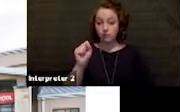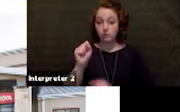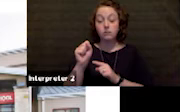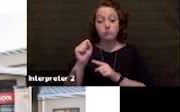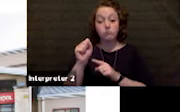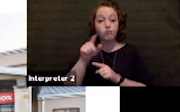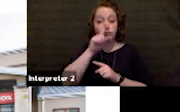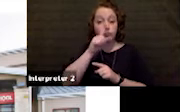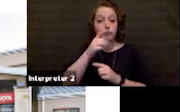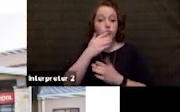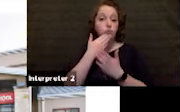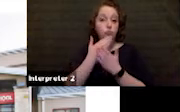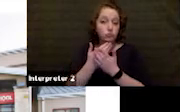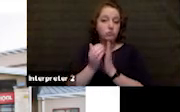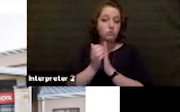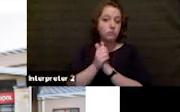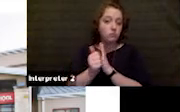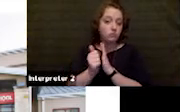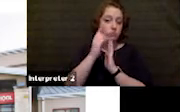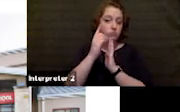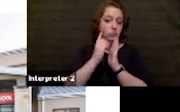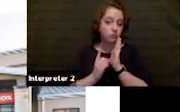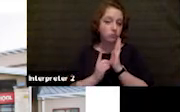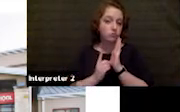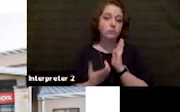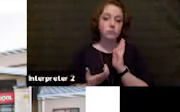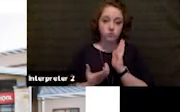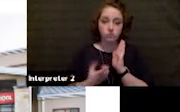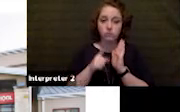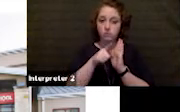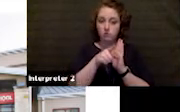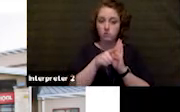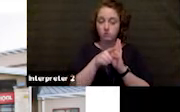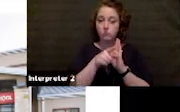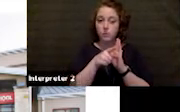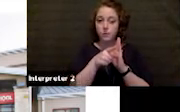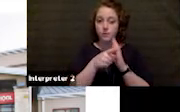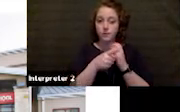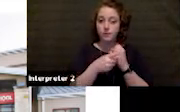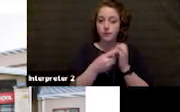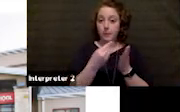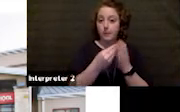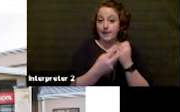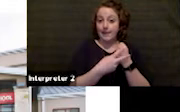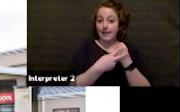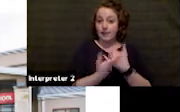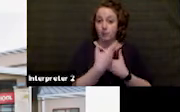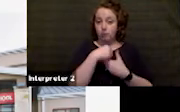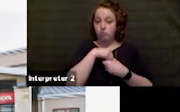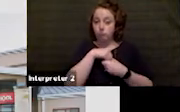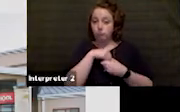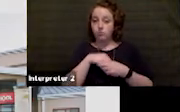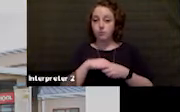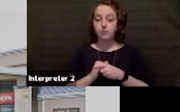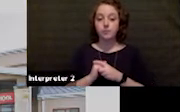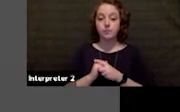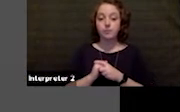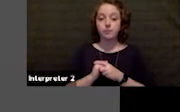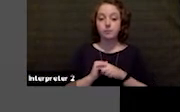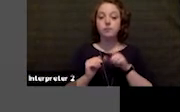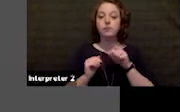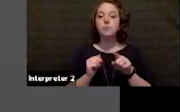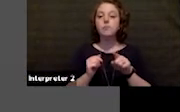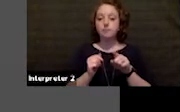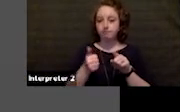design and incorporates some of these cost saving strategies. Yep. So Doug, we've got a few